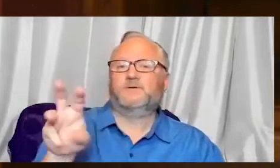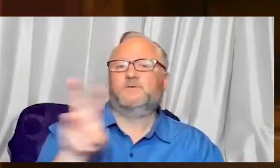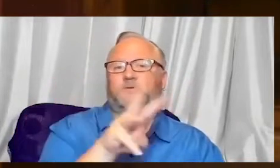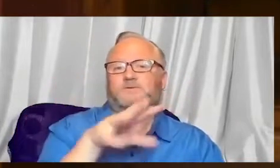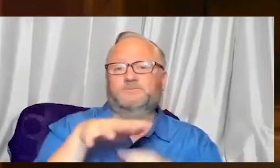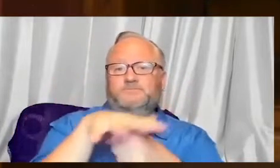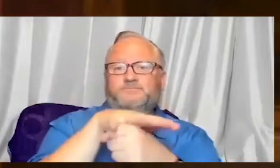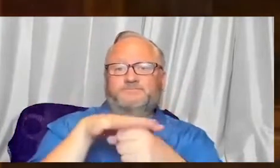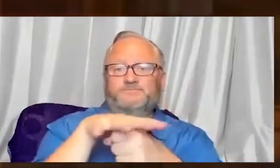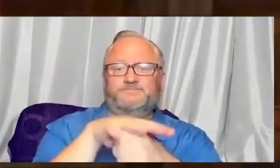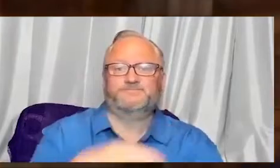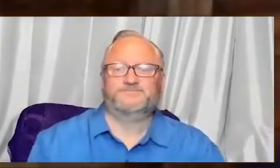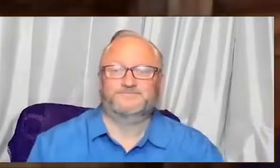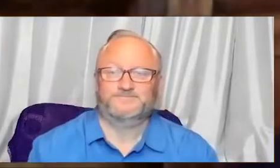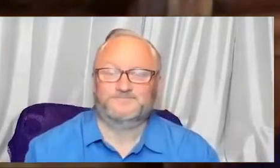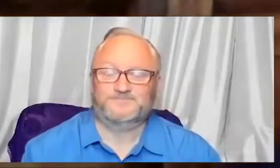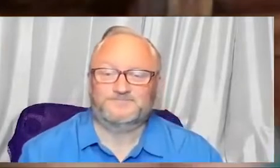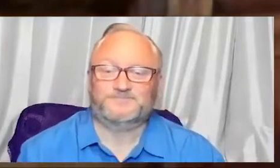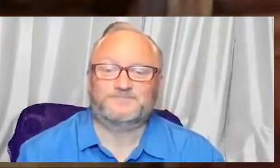region.